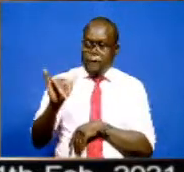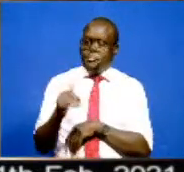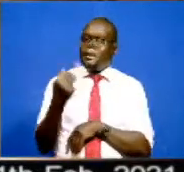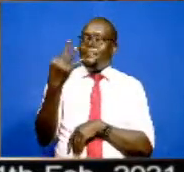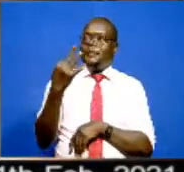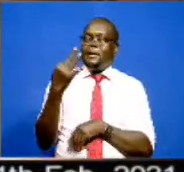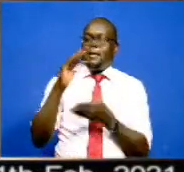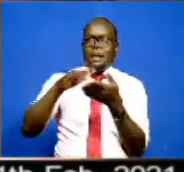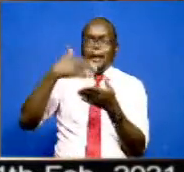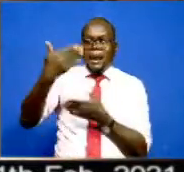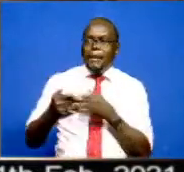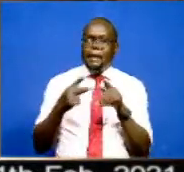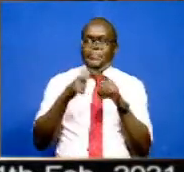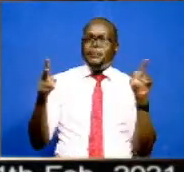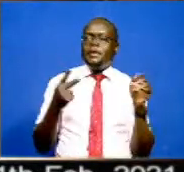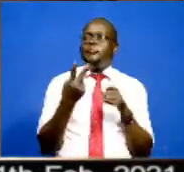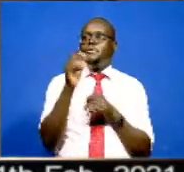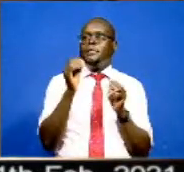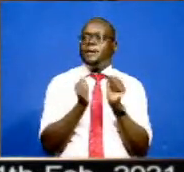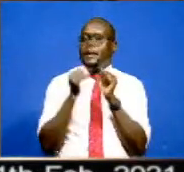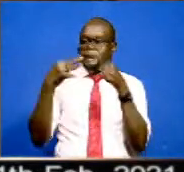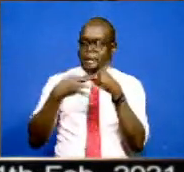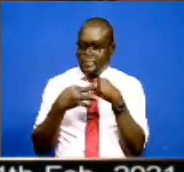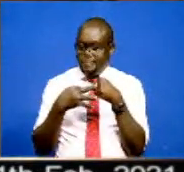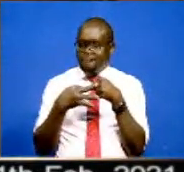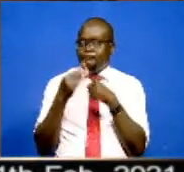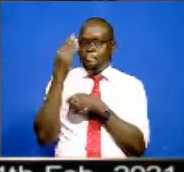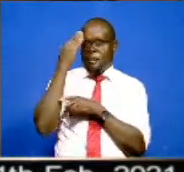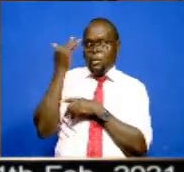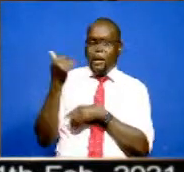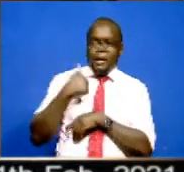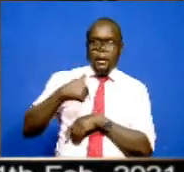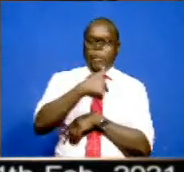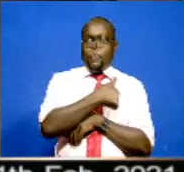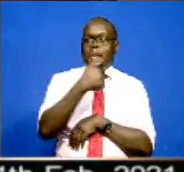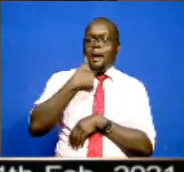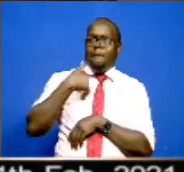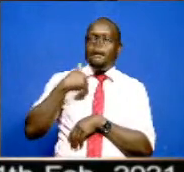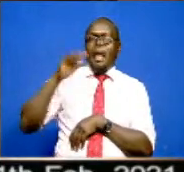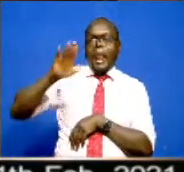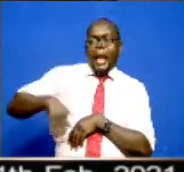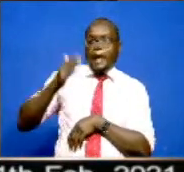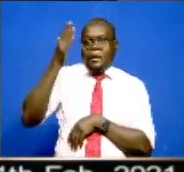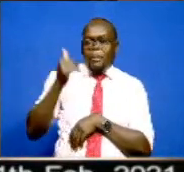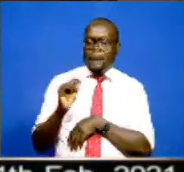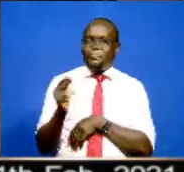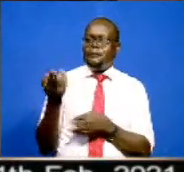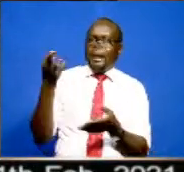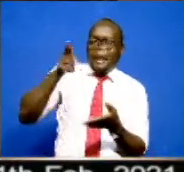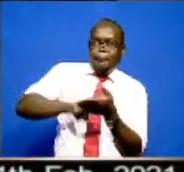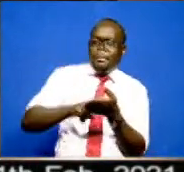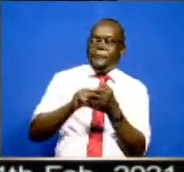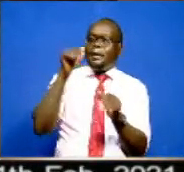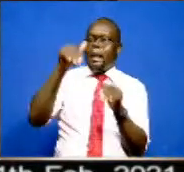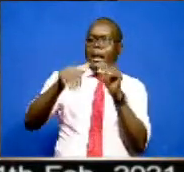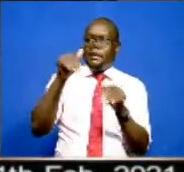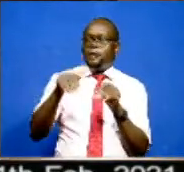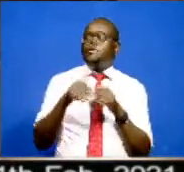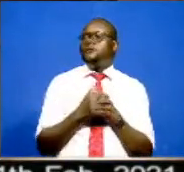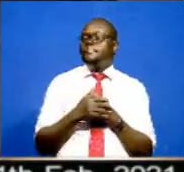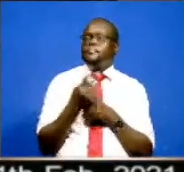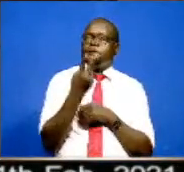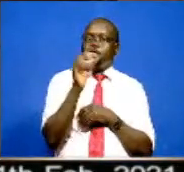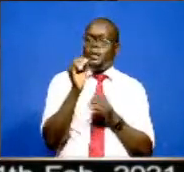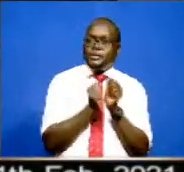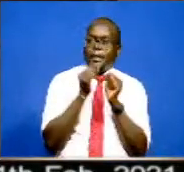years started in 2018 because we had a late start because of the repeat elections. So they did